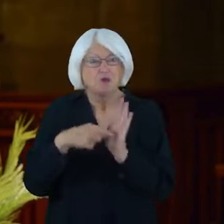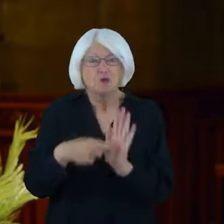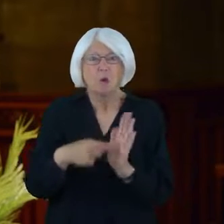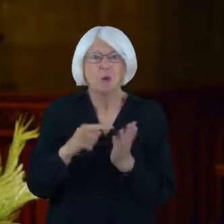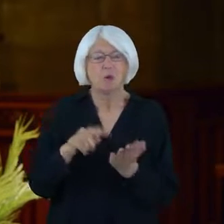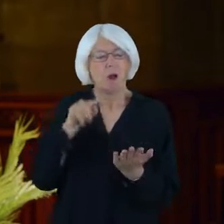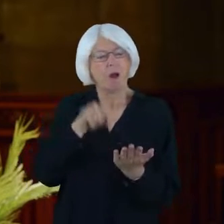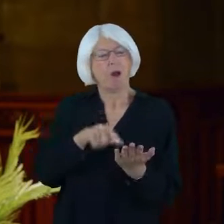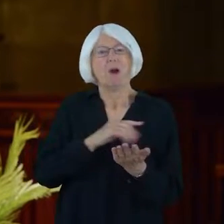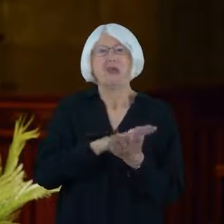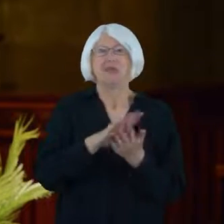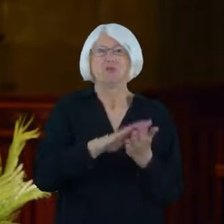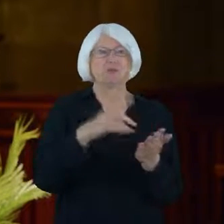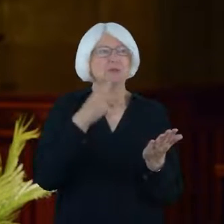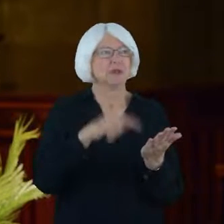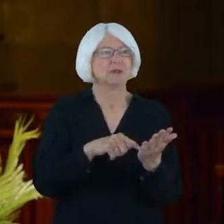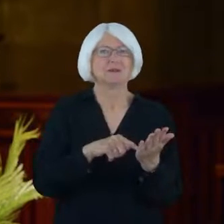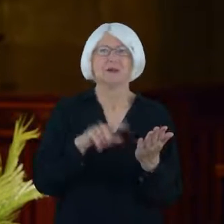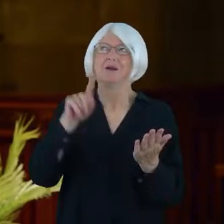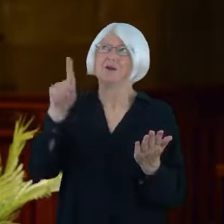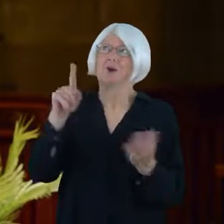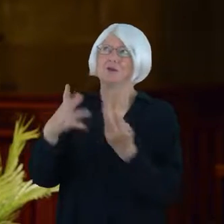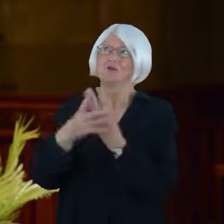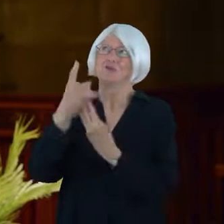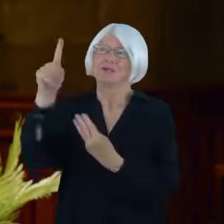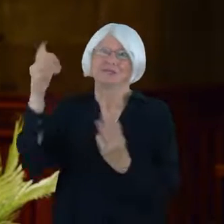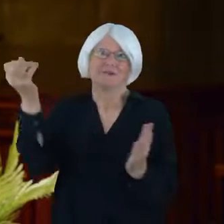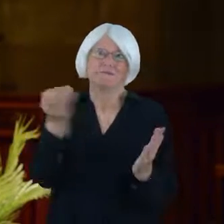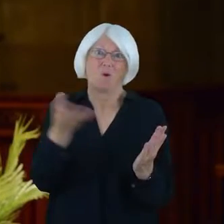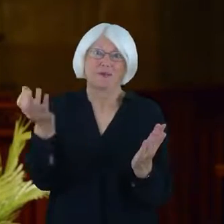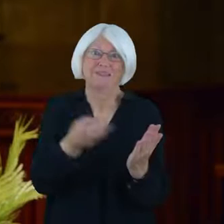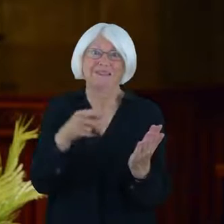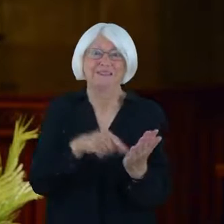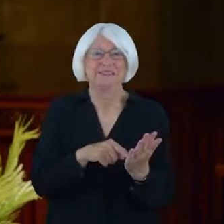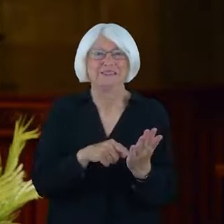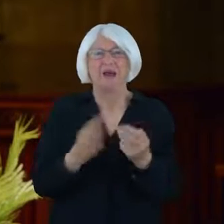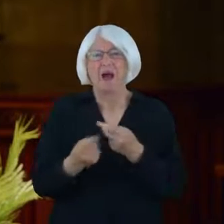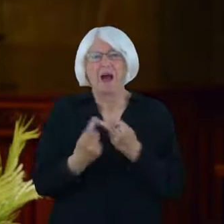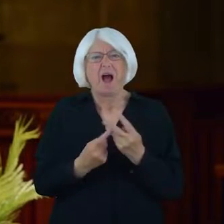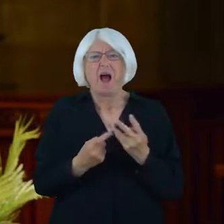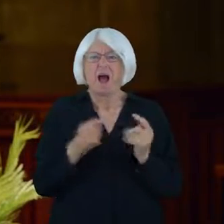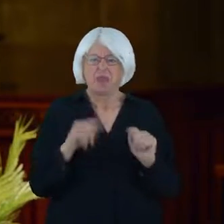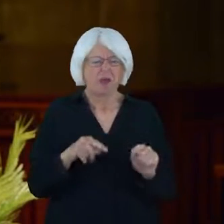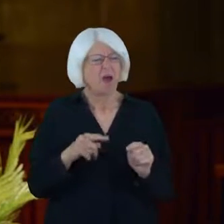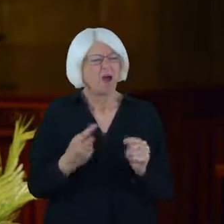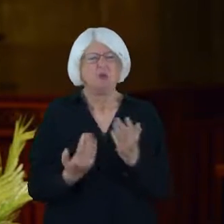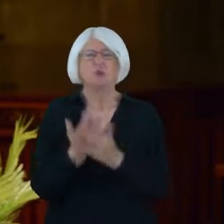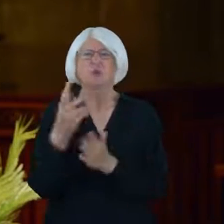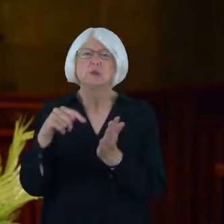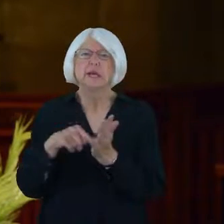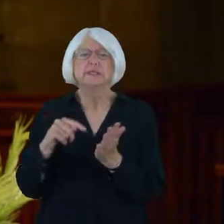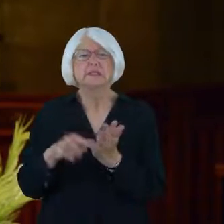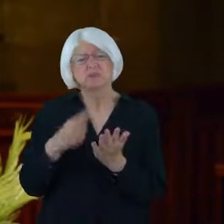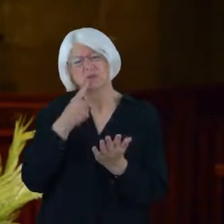Spirit. Where other New Testament authors introduce their quotations with forms of the word gegraptai, the